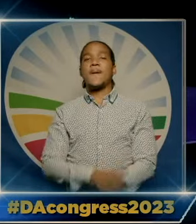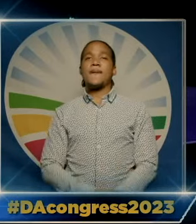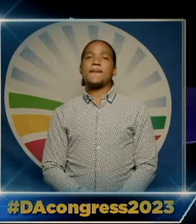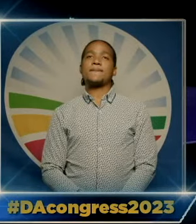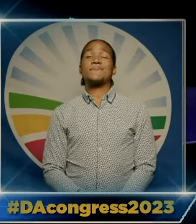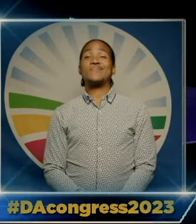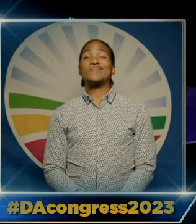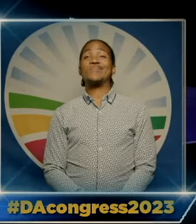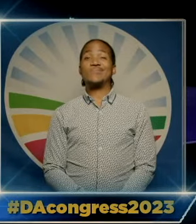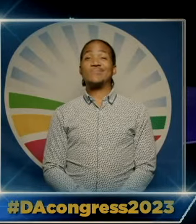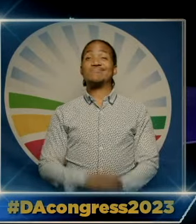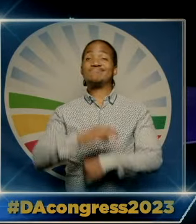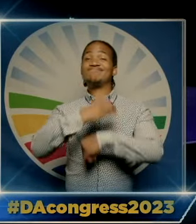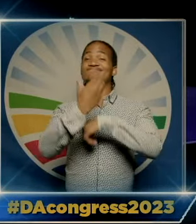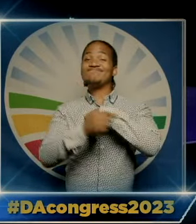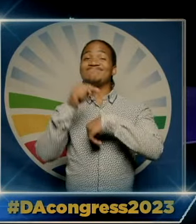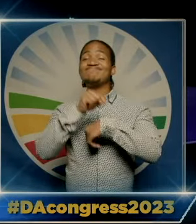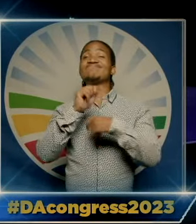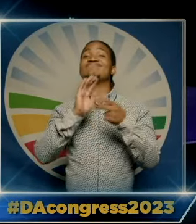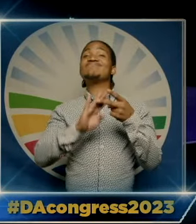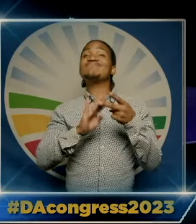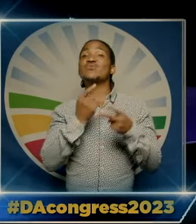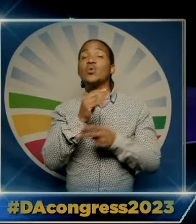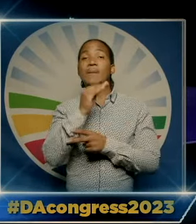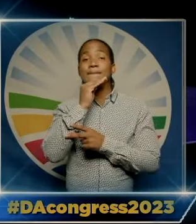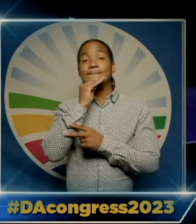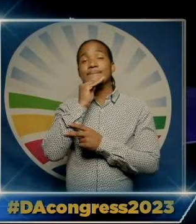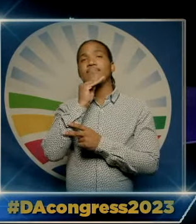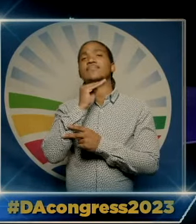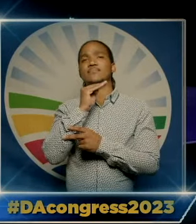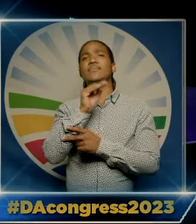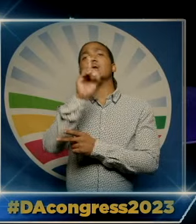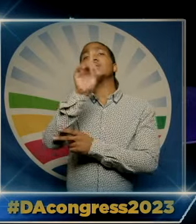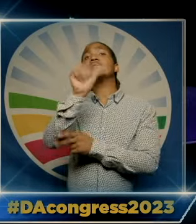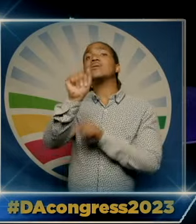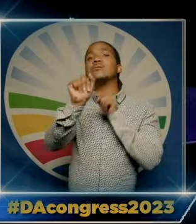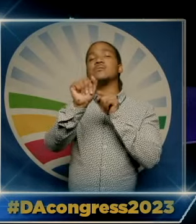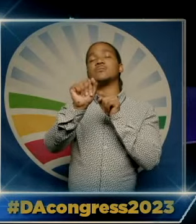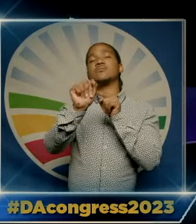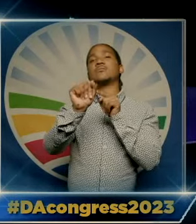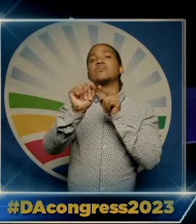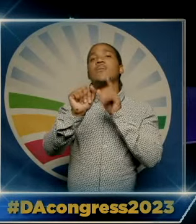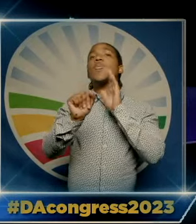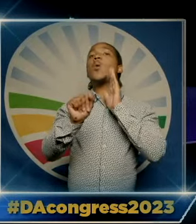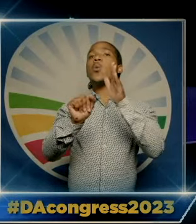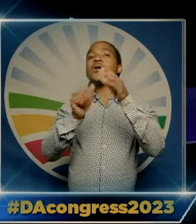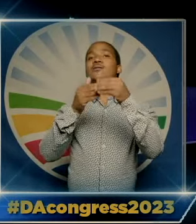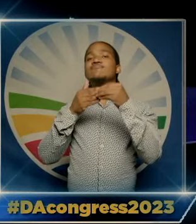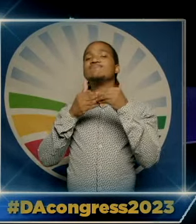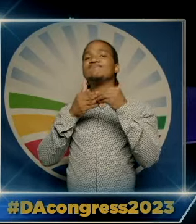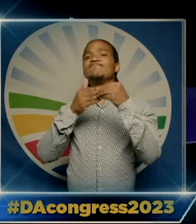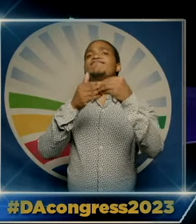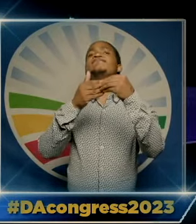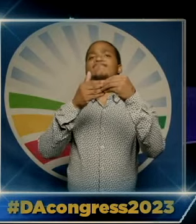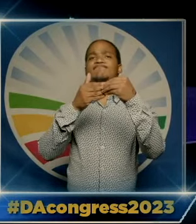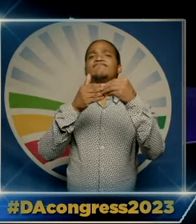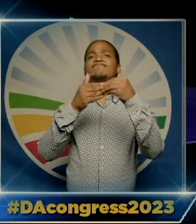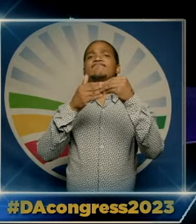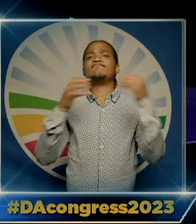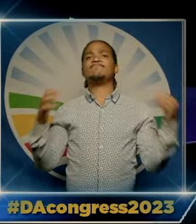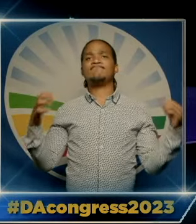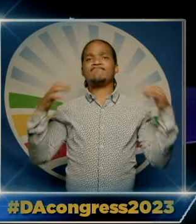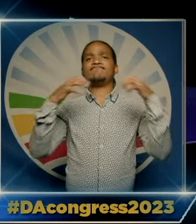This Congress further gives notice that the DA will lead a new coalition government in the